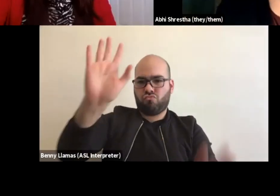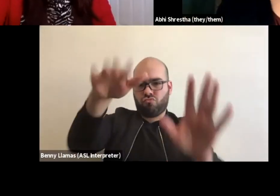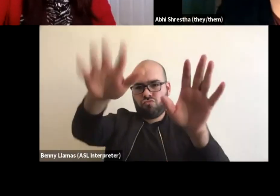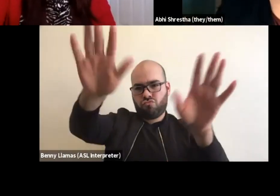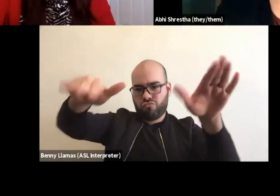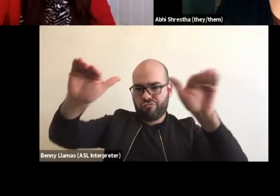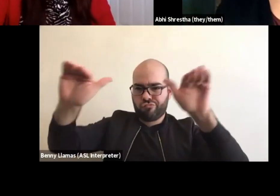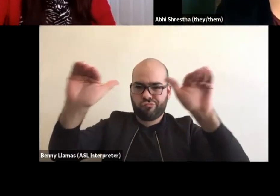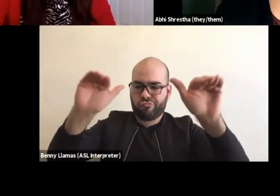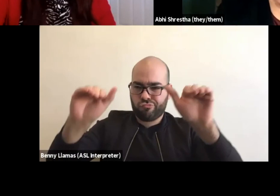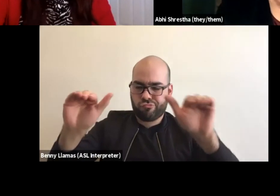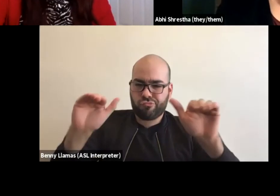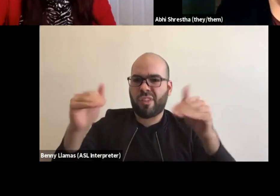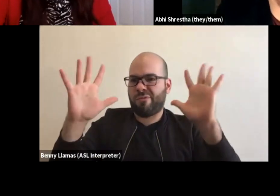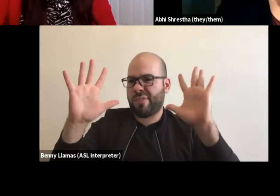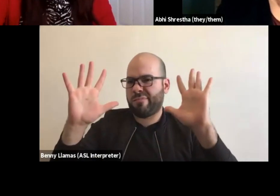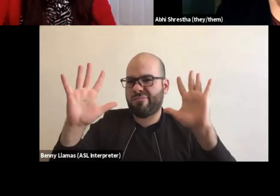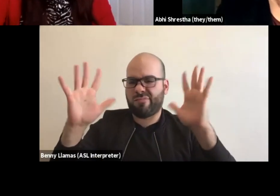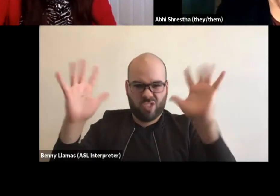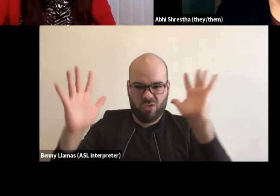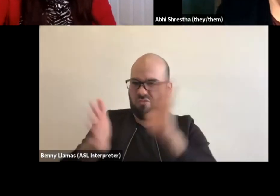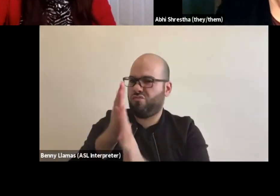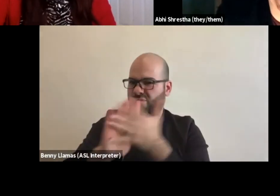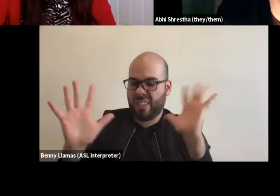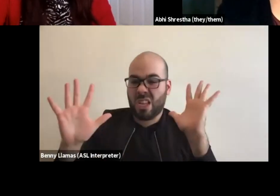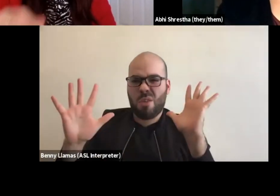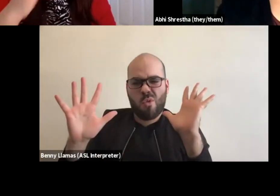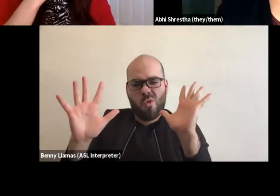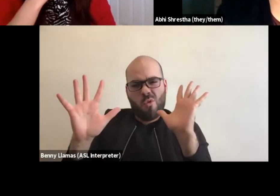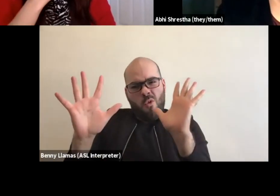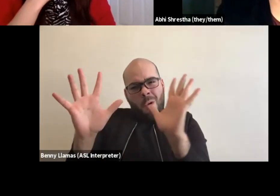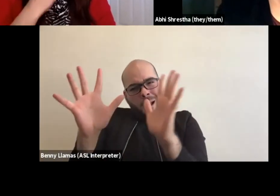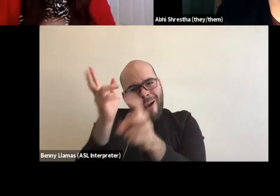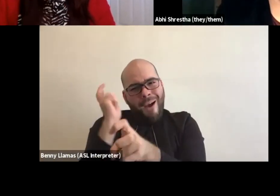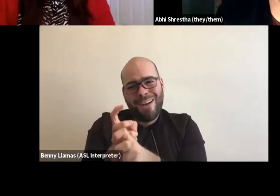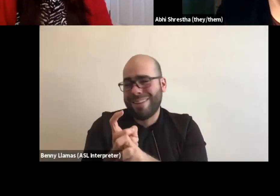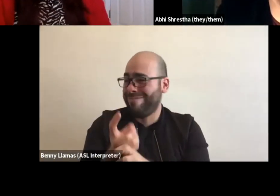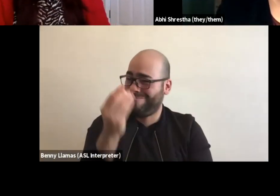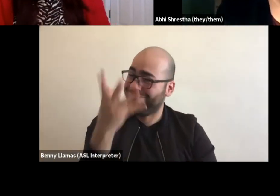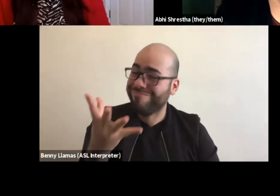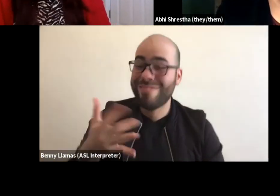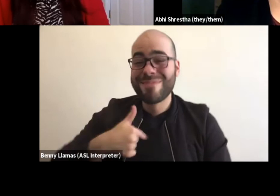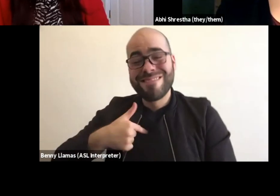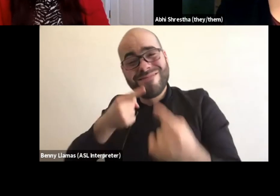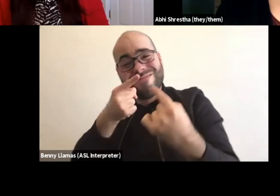It's tough. I feel like I was having a hard time.